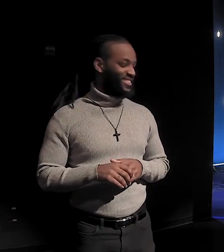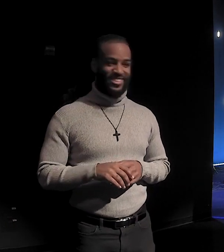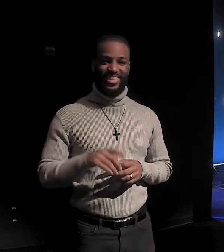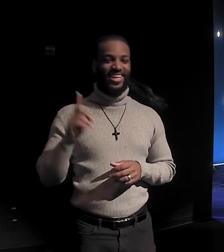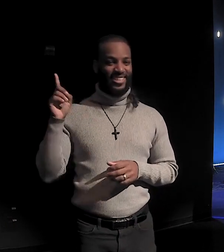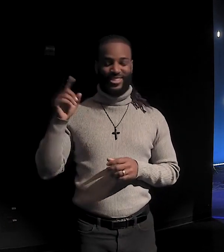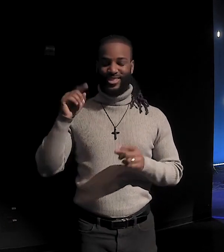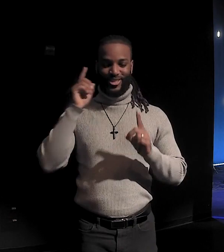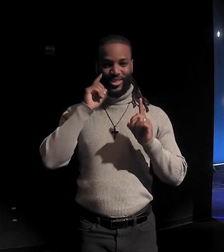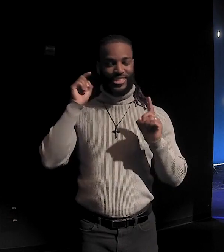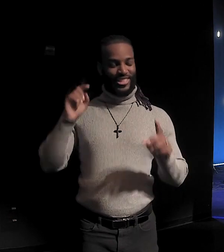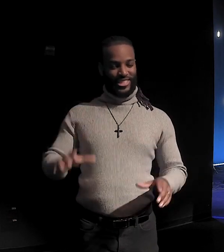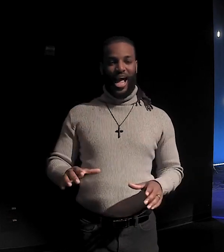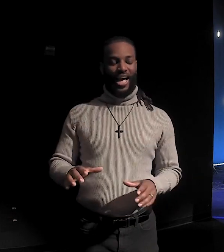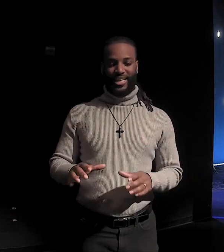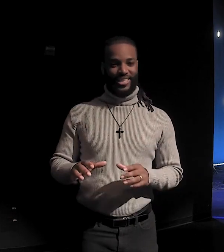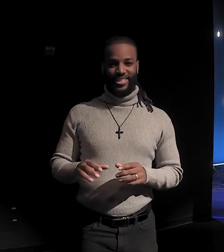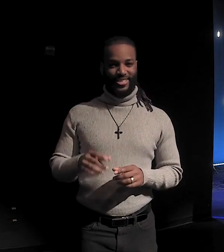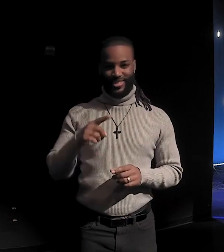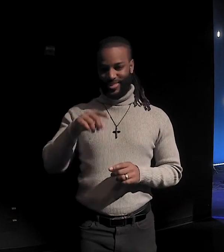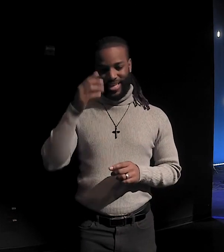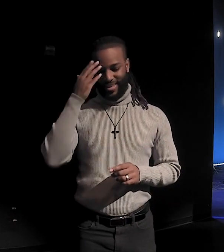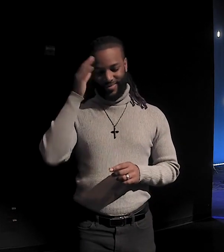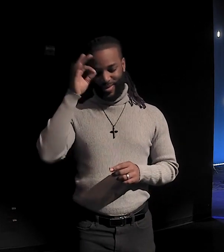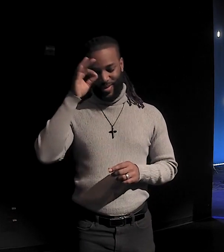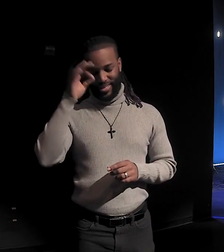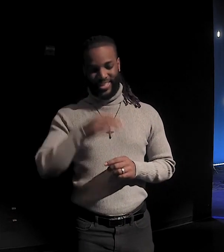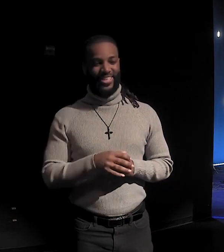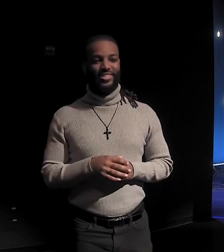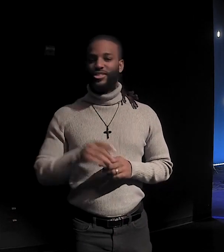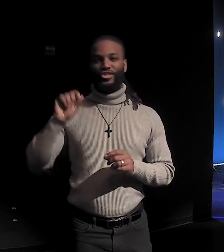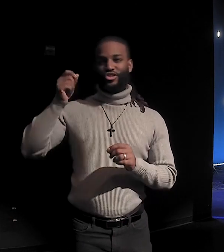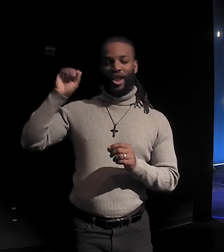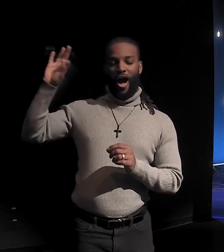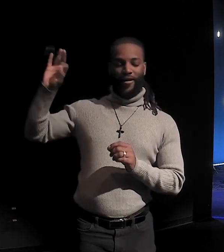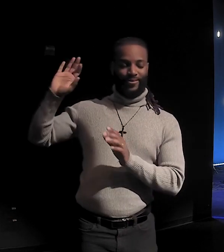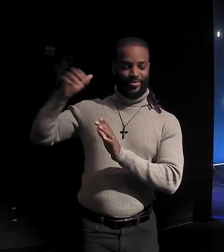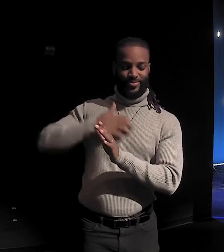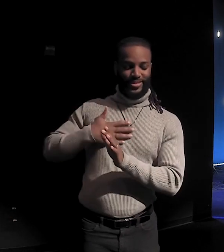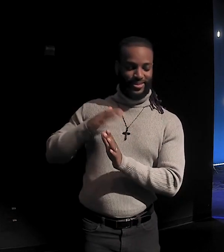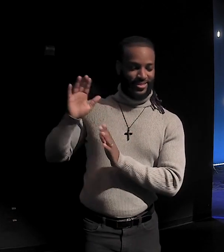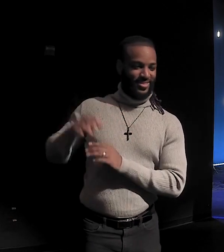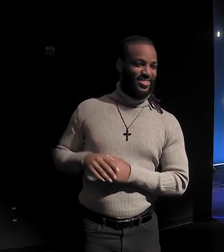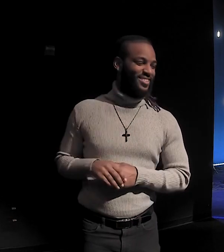It's so shocking on so many levels. Let's turn that off quick.